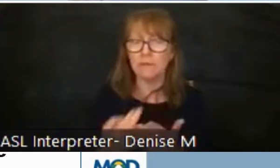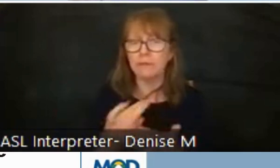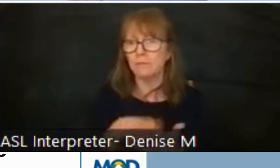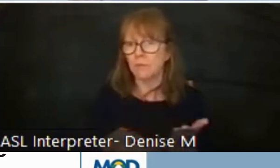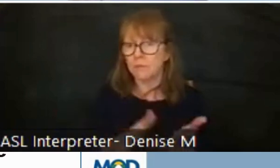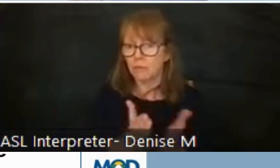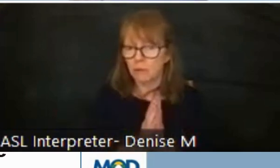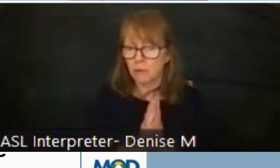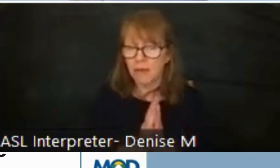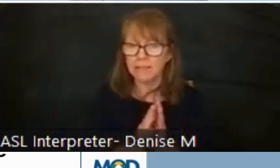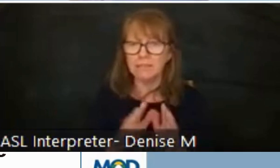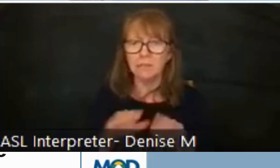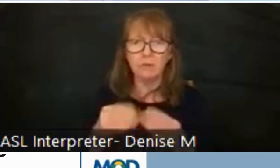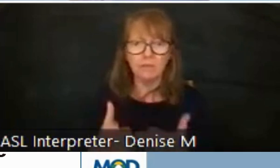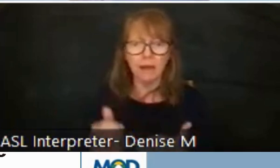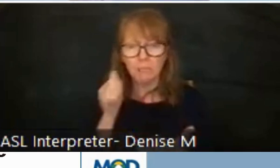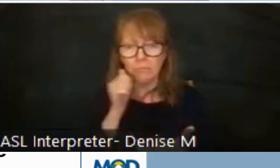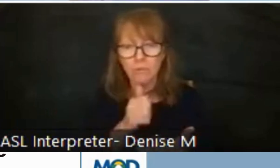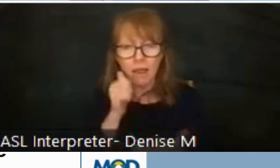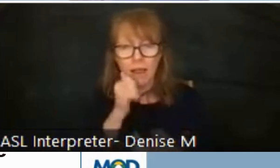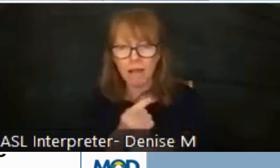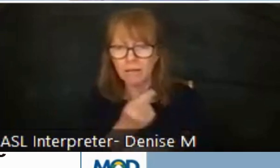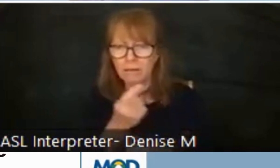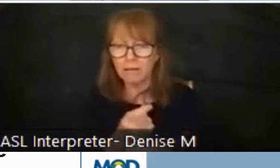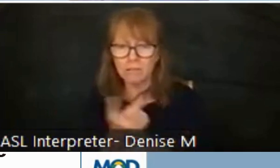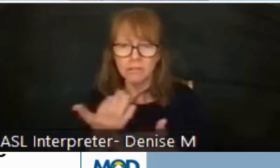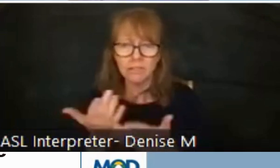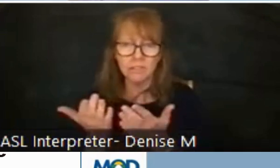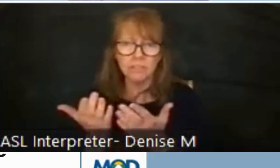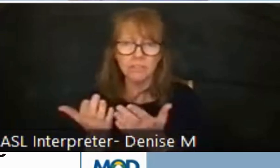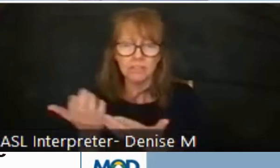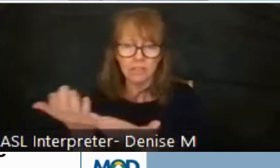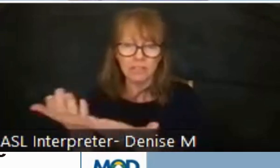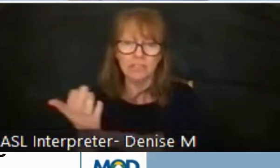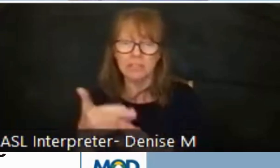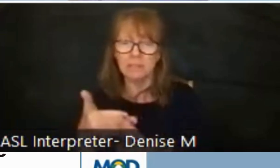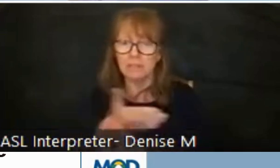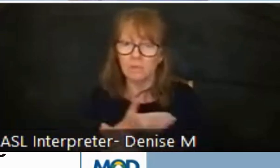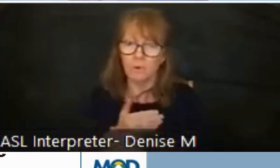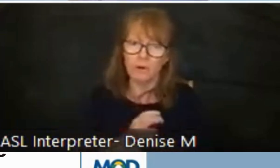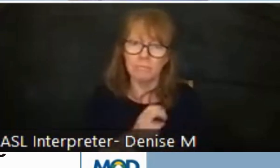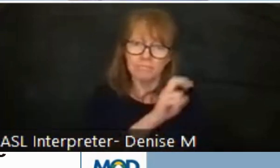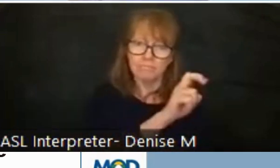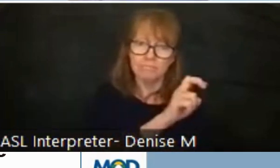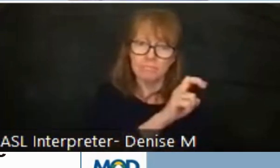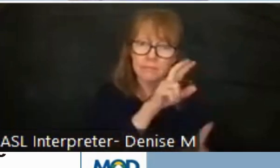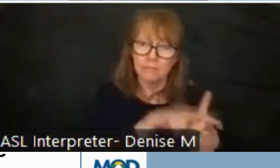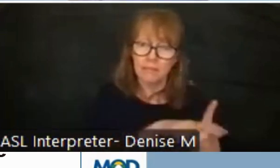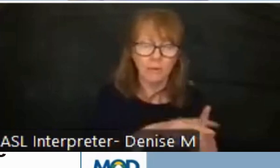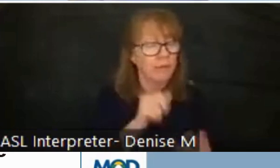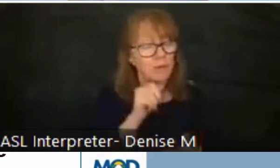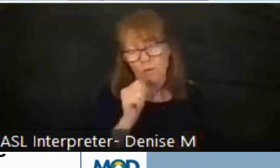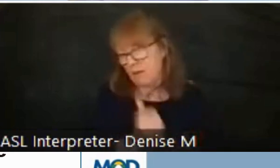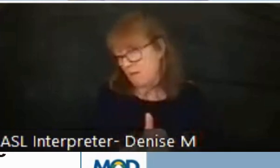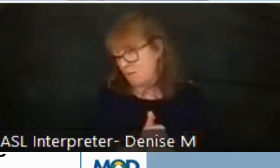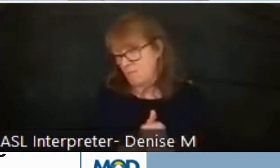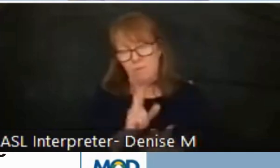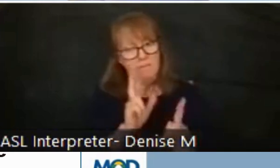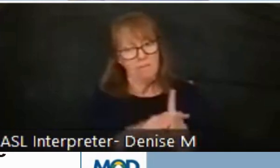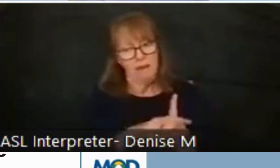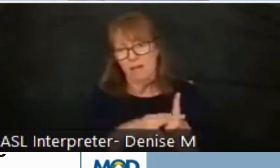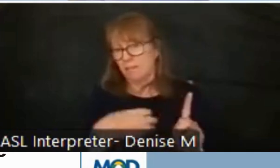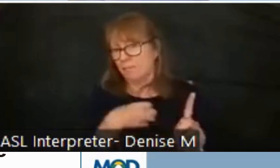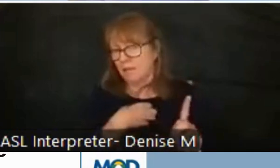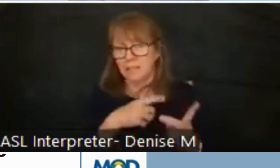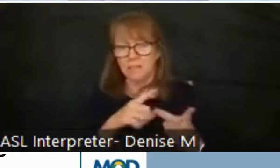practical suggestions before reaching the complaint stage. So we don't assist people in filing complaints. We do not have